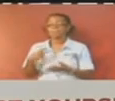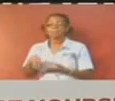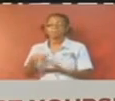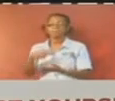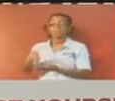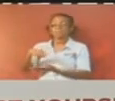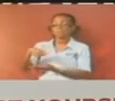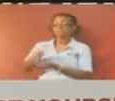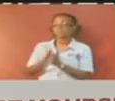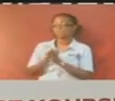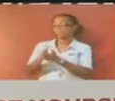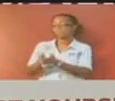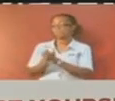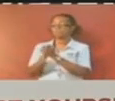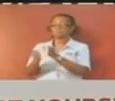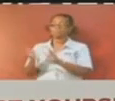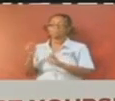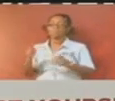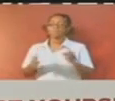mentioned Tobago.